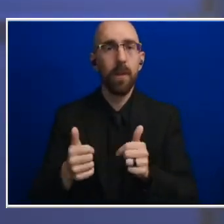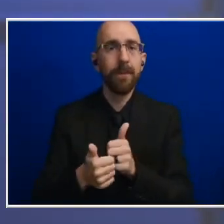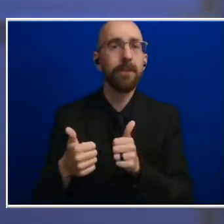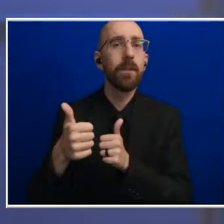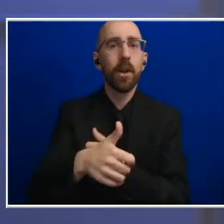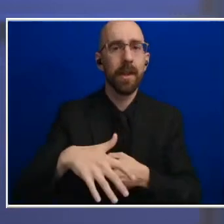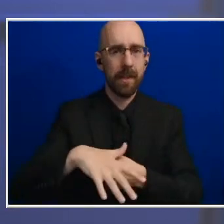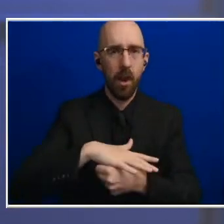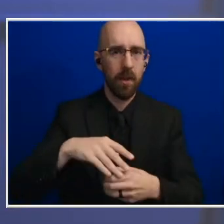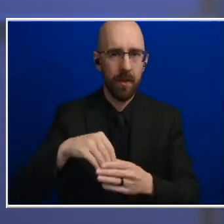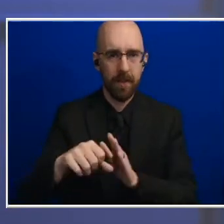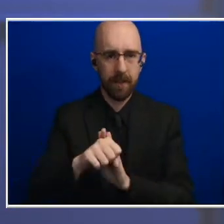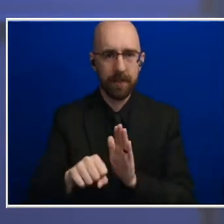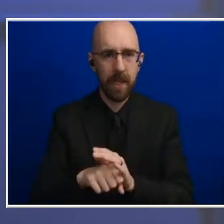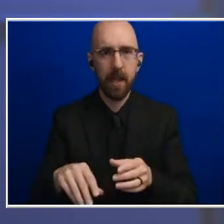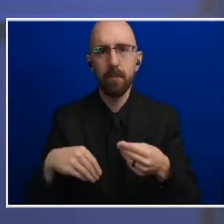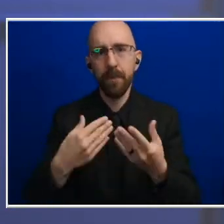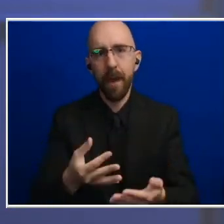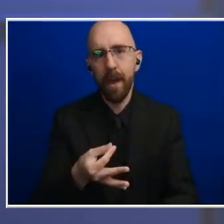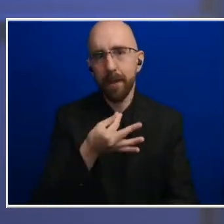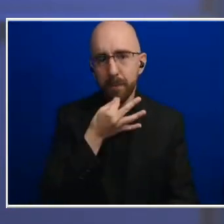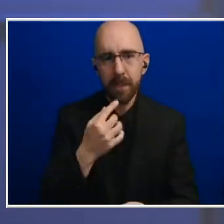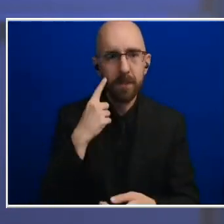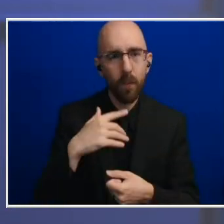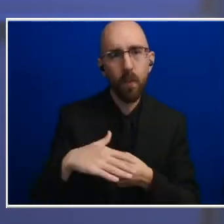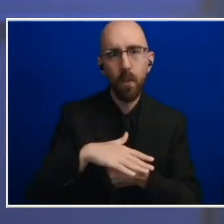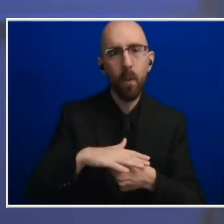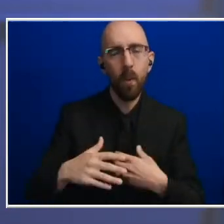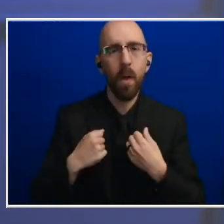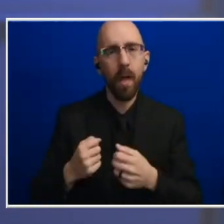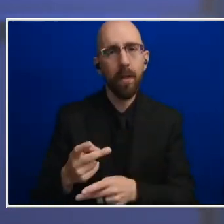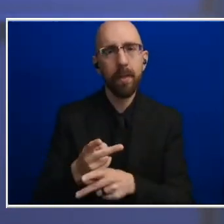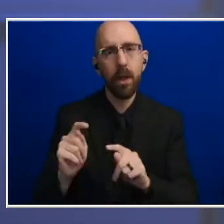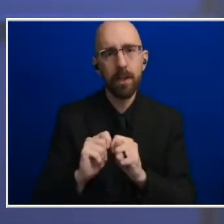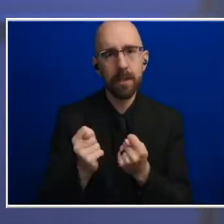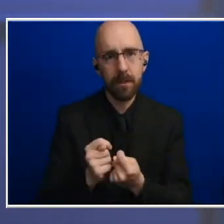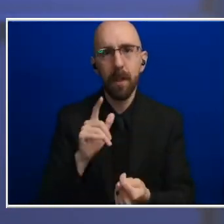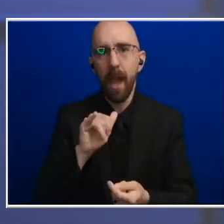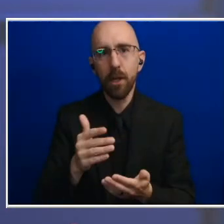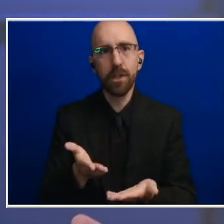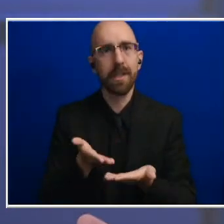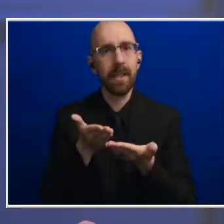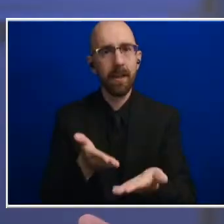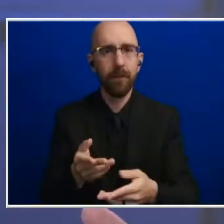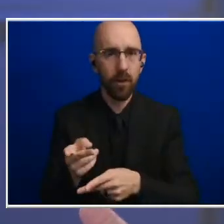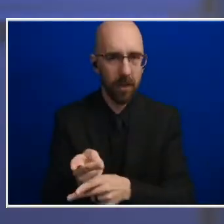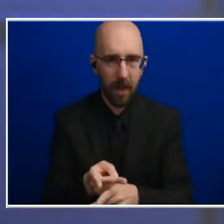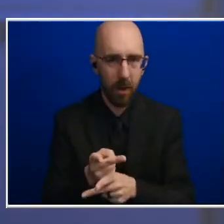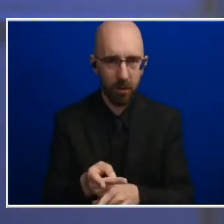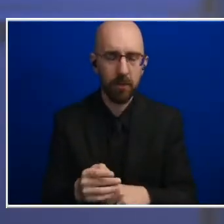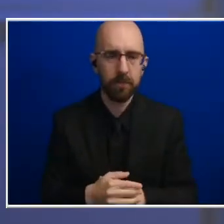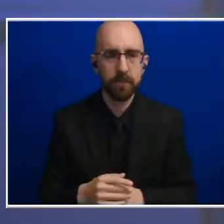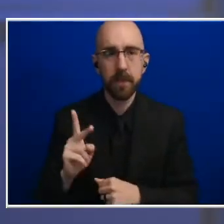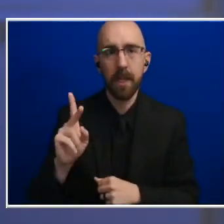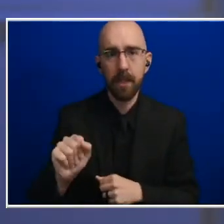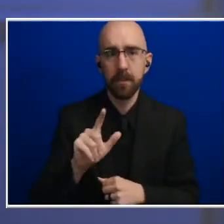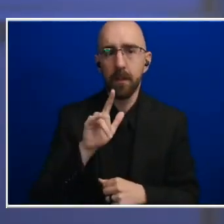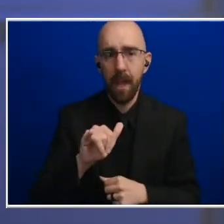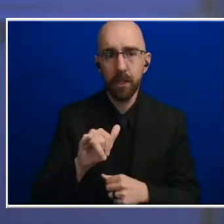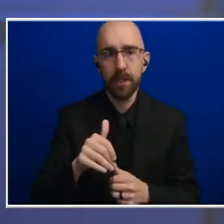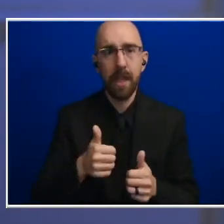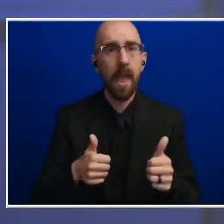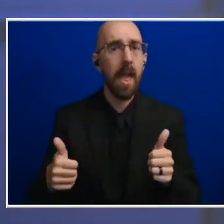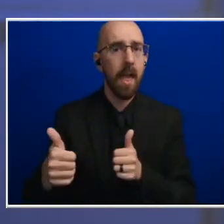provide expertise for the local healthcare team to actually deliver the care. Kansas was actually ahead of the curve on that. In